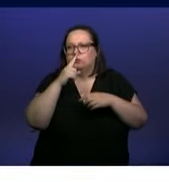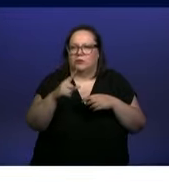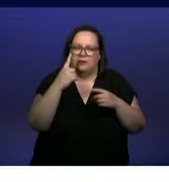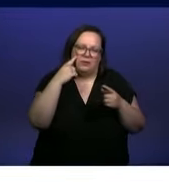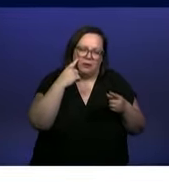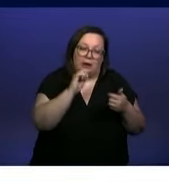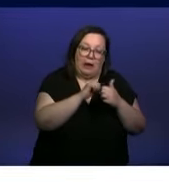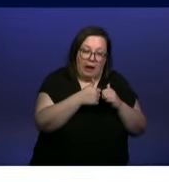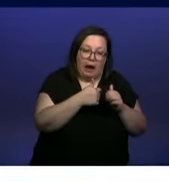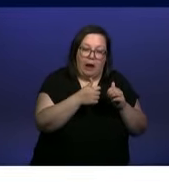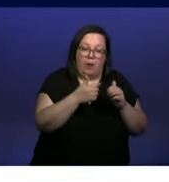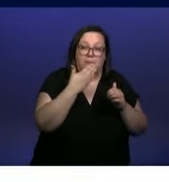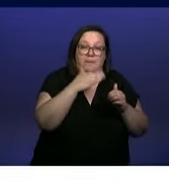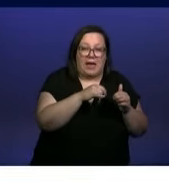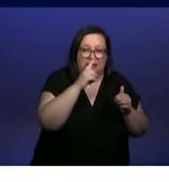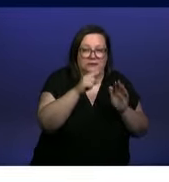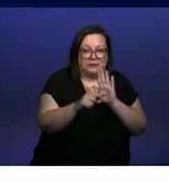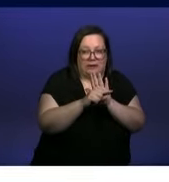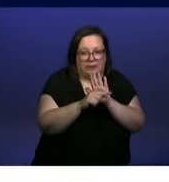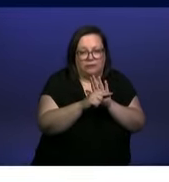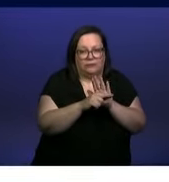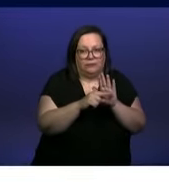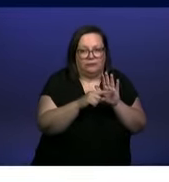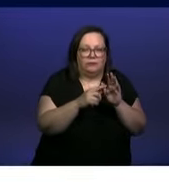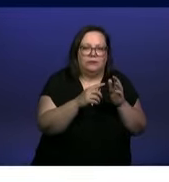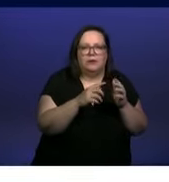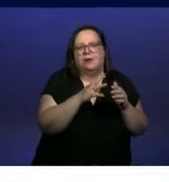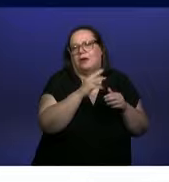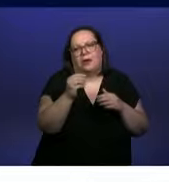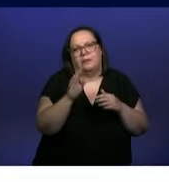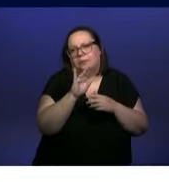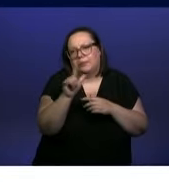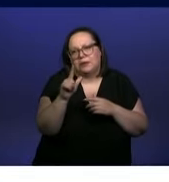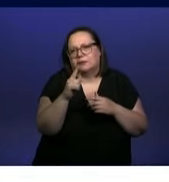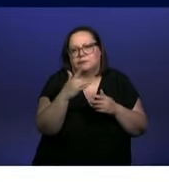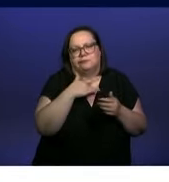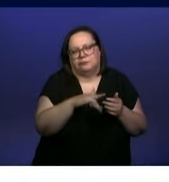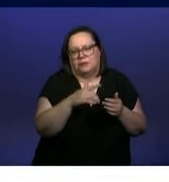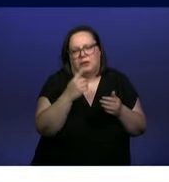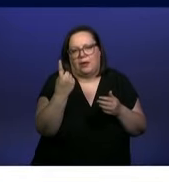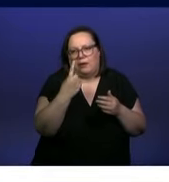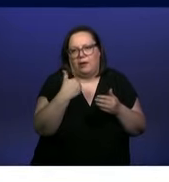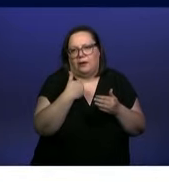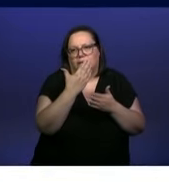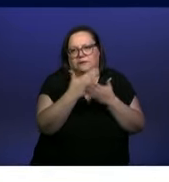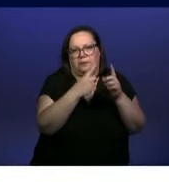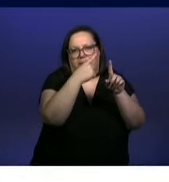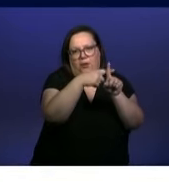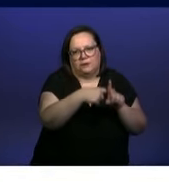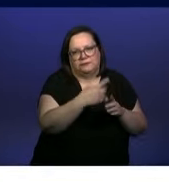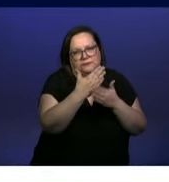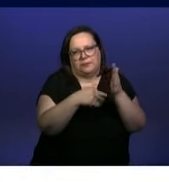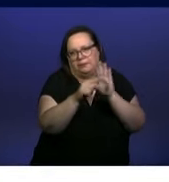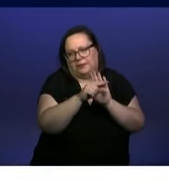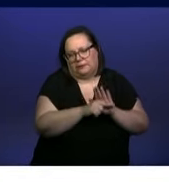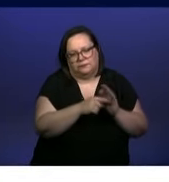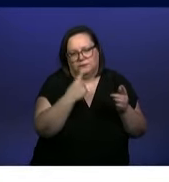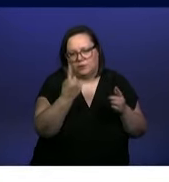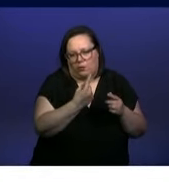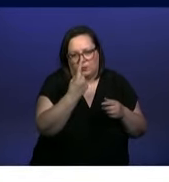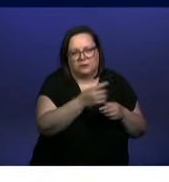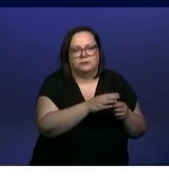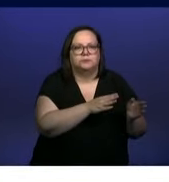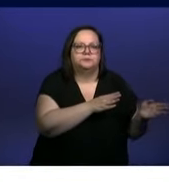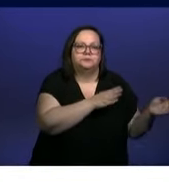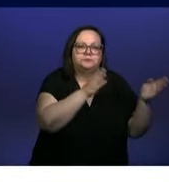things balance out, and there's rarely a bill that we vote on that doesn't have some of both. Mr. Staggs. This is one of the biggest problems in Washington